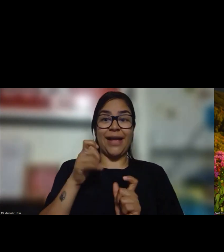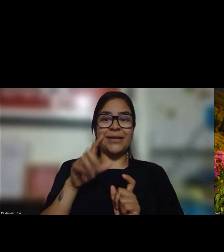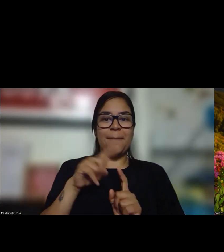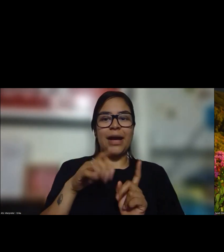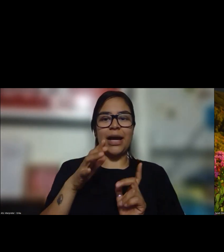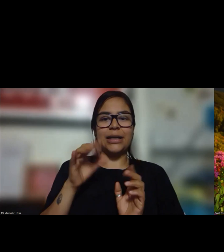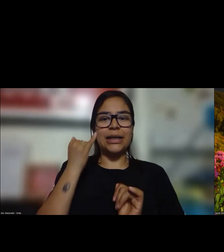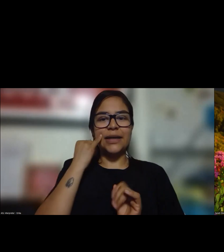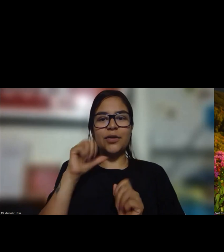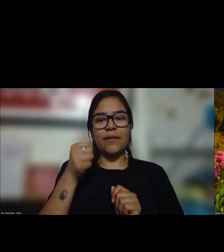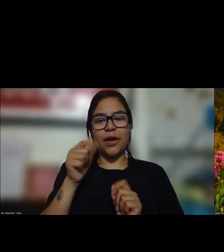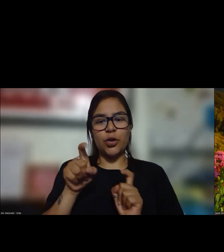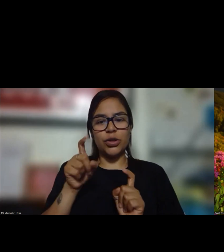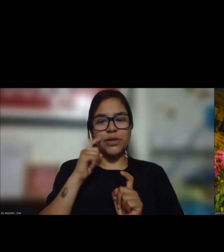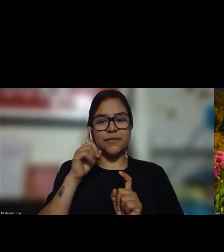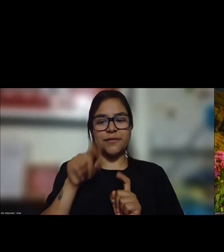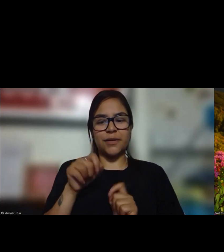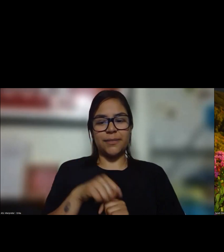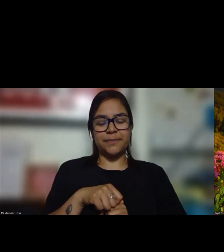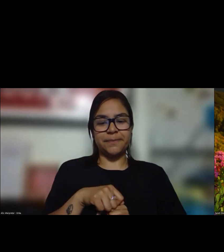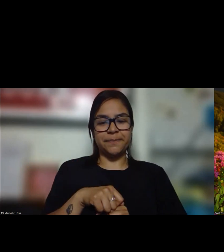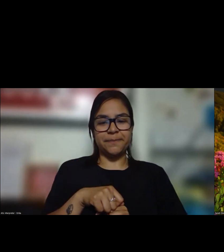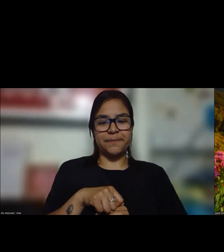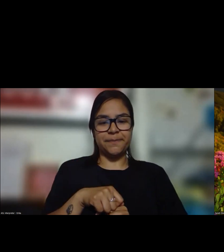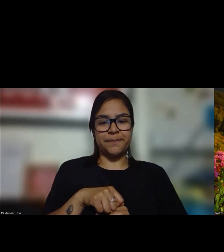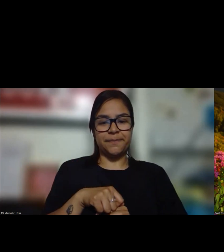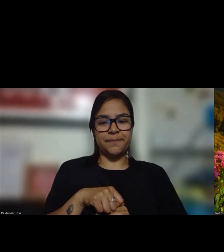happy to answer any questions in the few minutes we have.